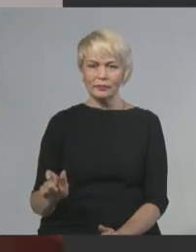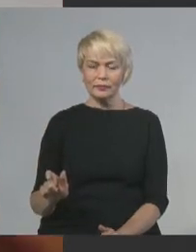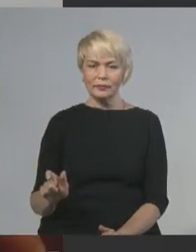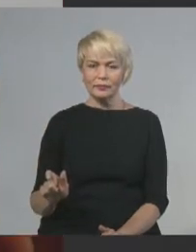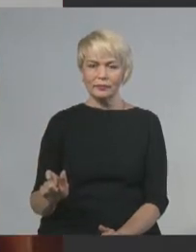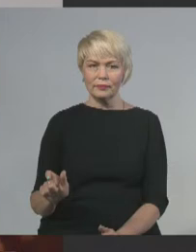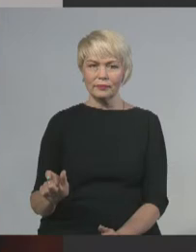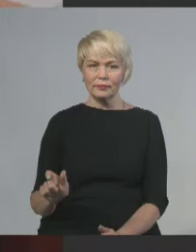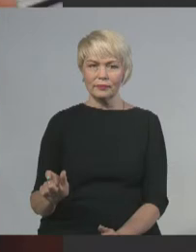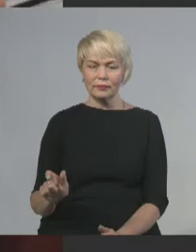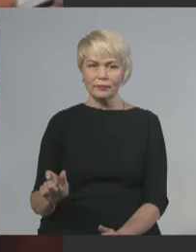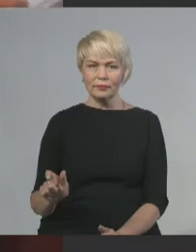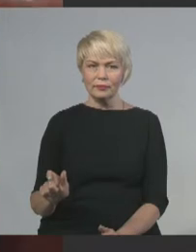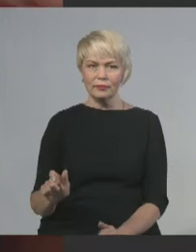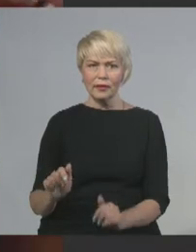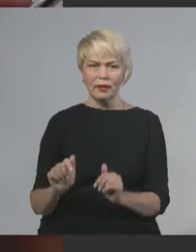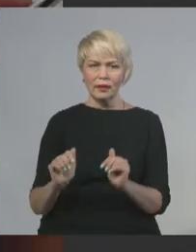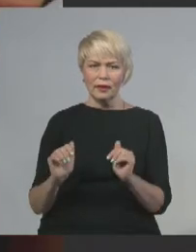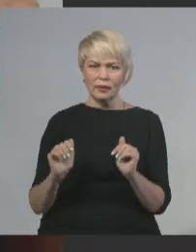starting maybe